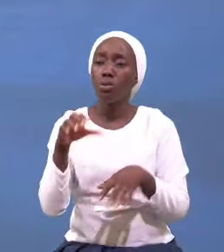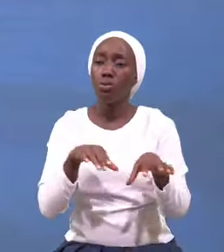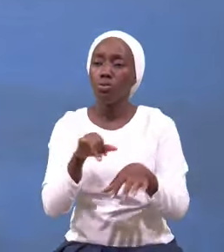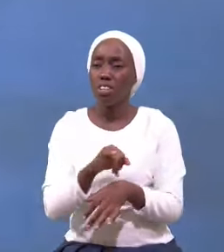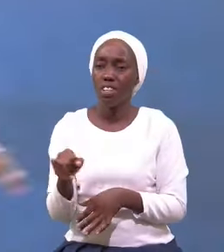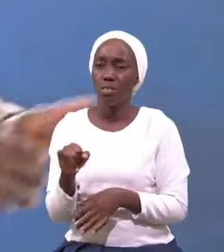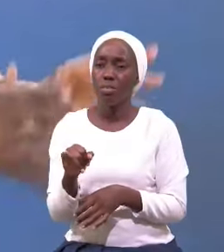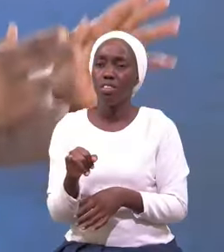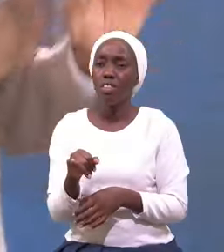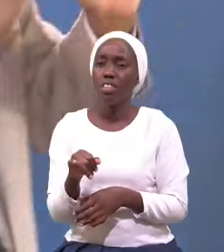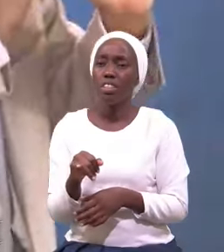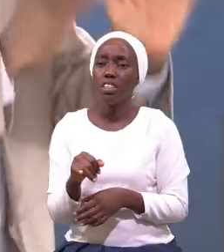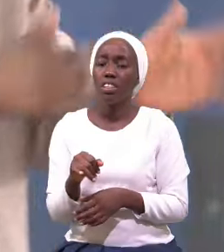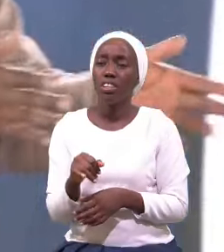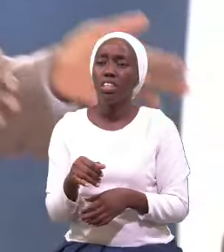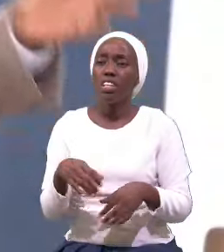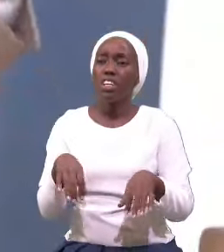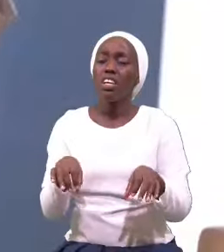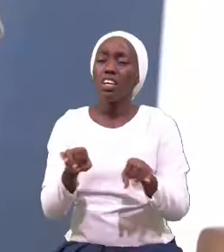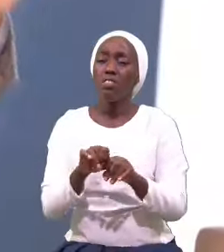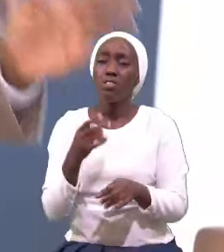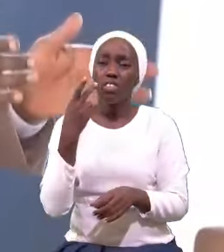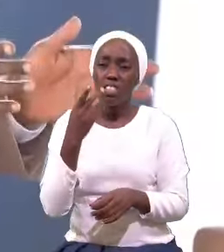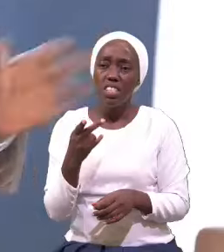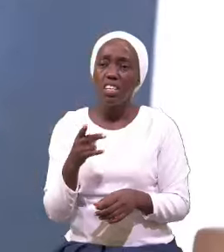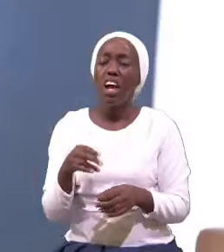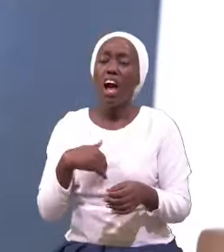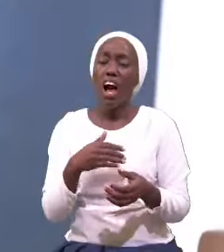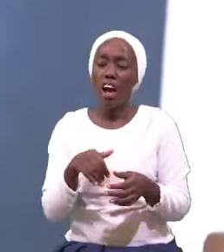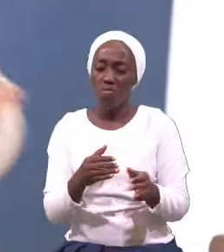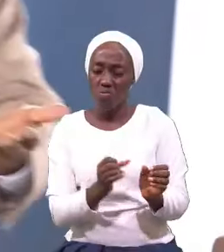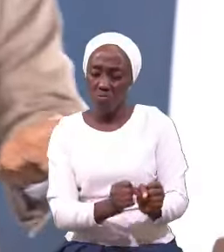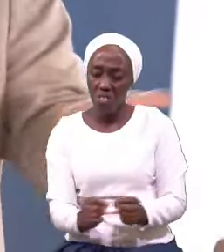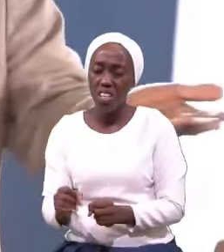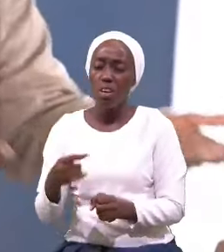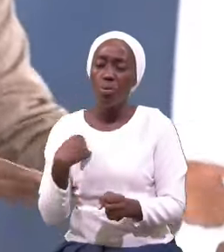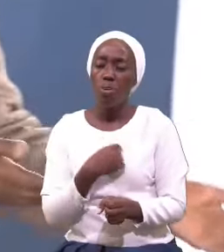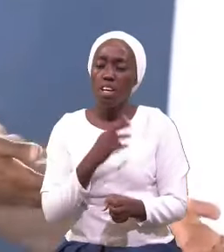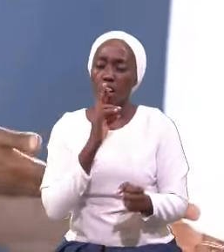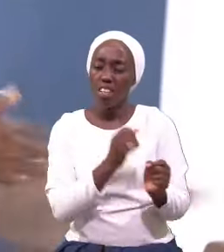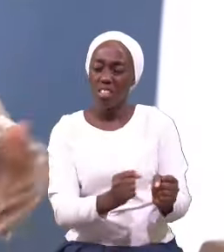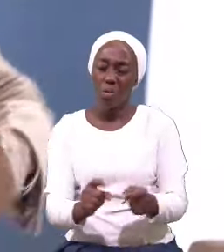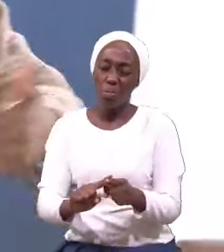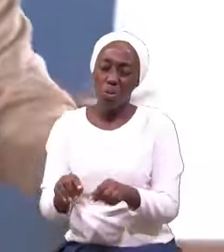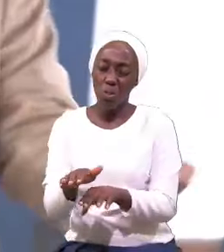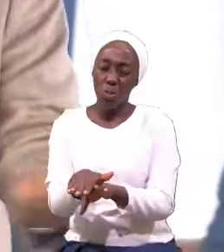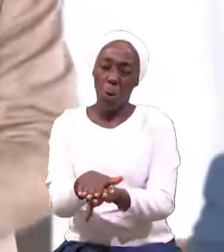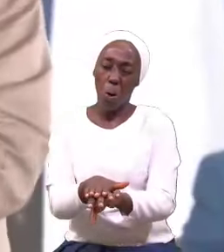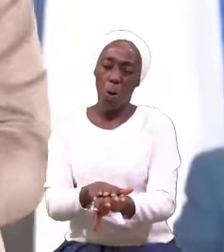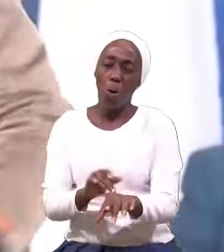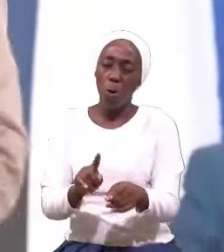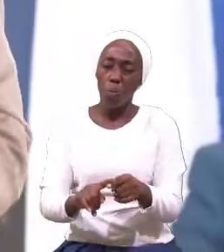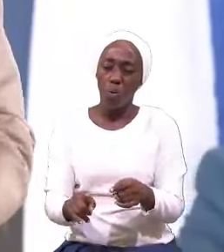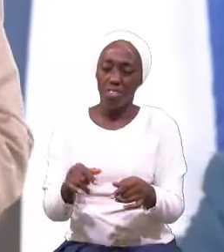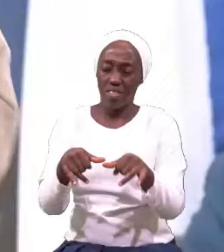when people see how we're systematic, but we're slow, we're systematic, but we're stagnant, we're